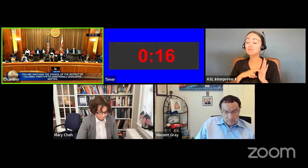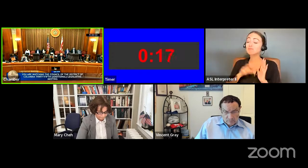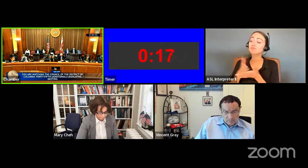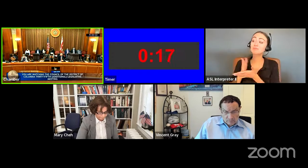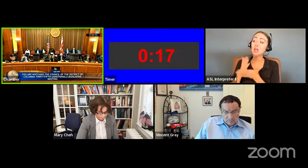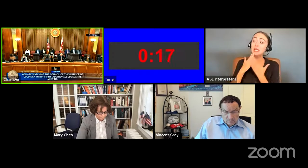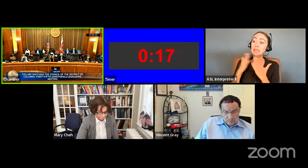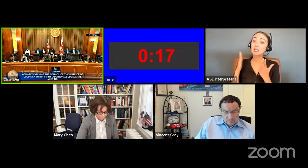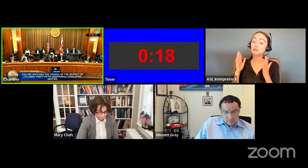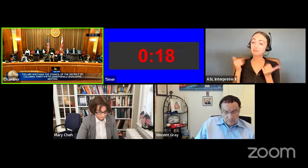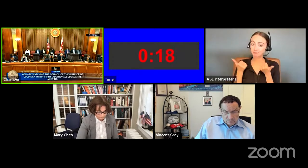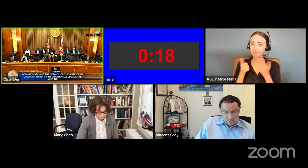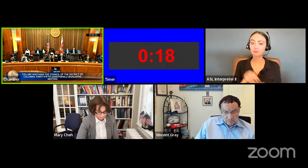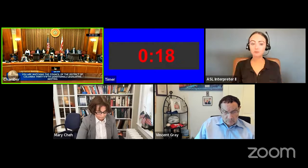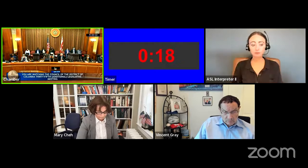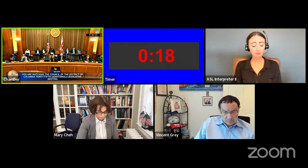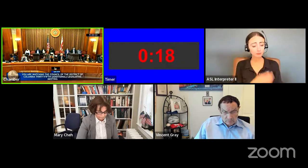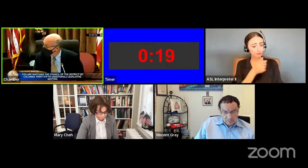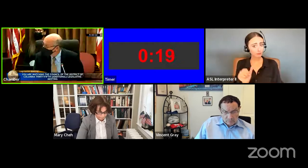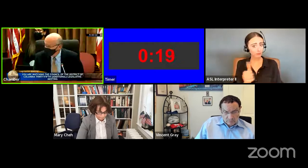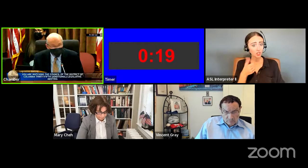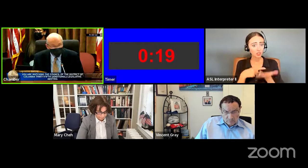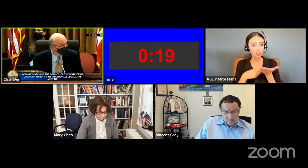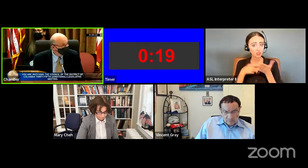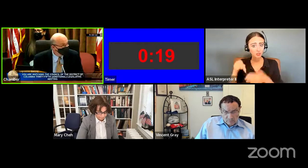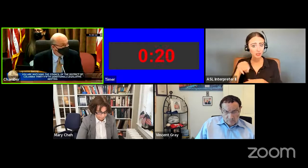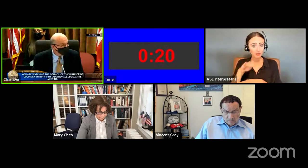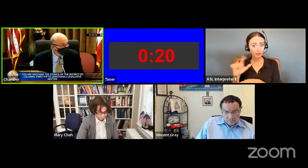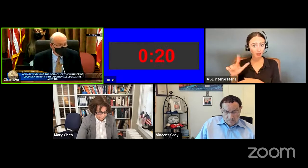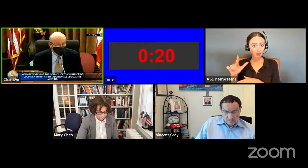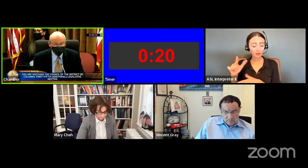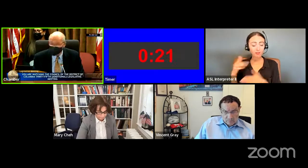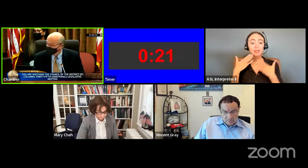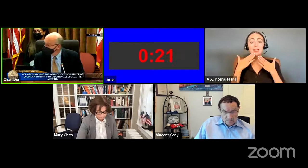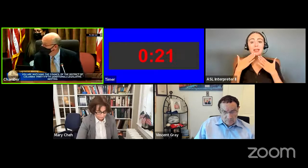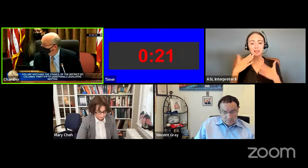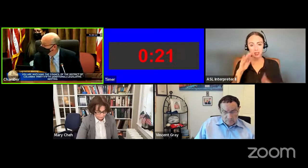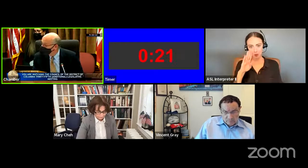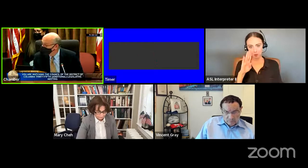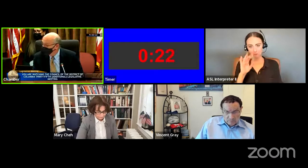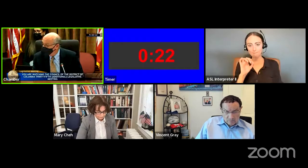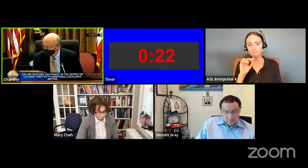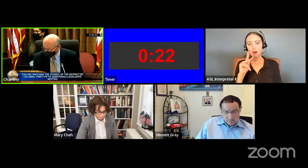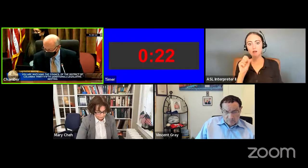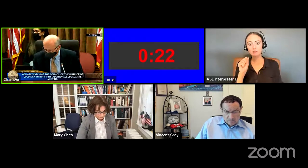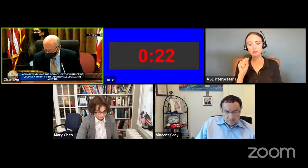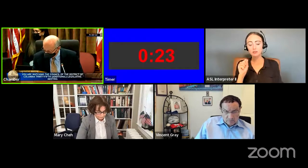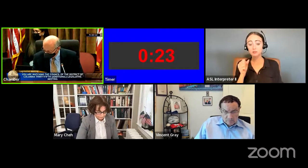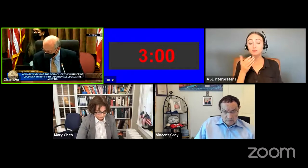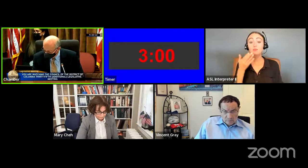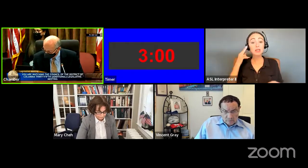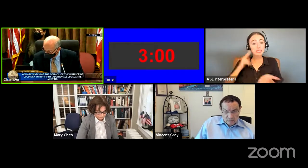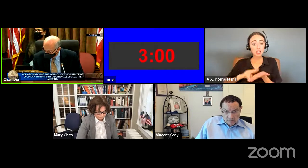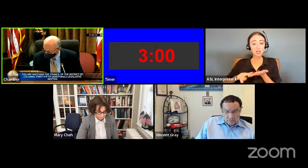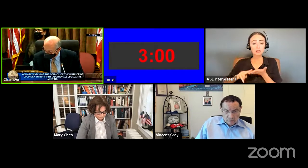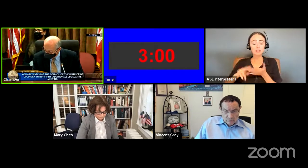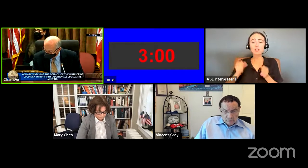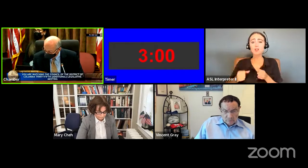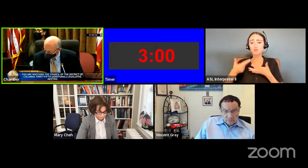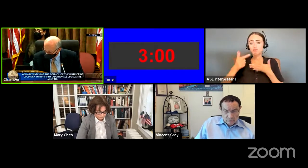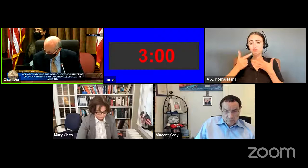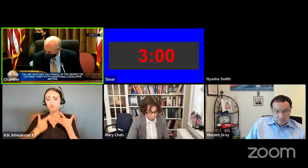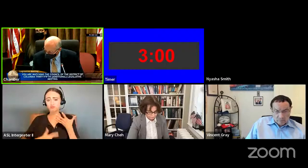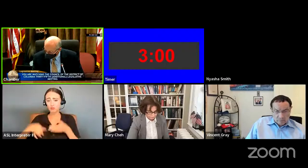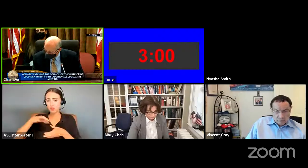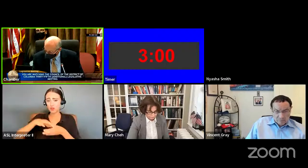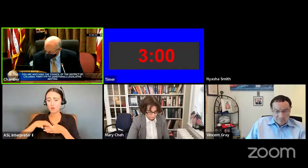Thank you. Thank you very much. Anything further on the bill? Thank you, Councilmember Bonds. Madam Secretary, would you call the roll? The vote